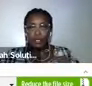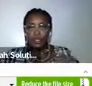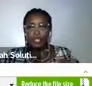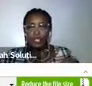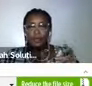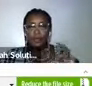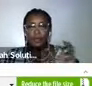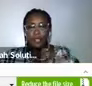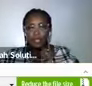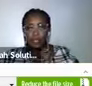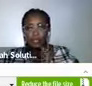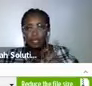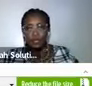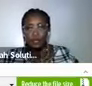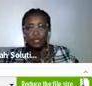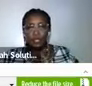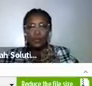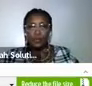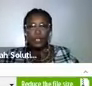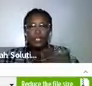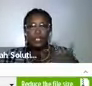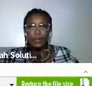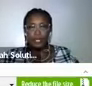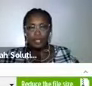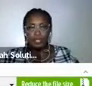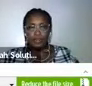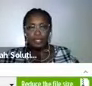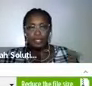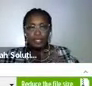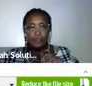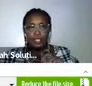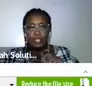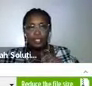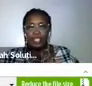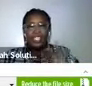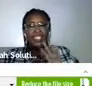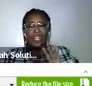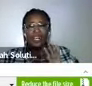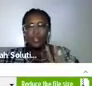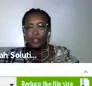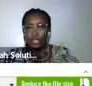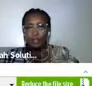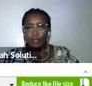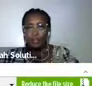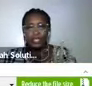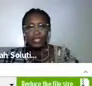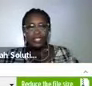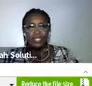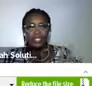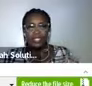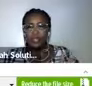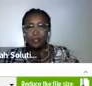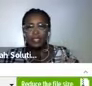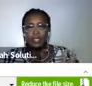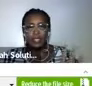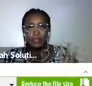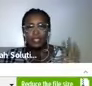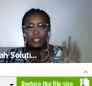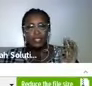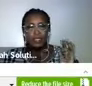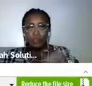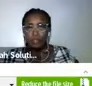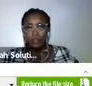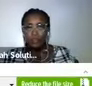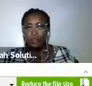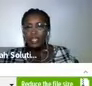all, once you're done, there's a questionnaire that you do, and then you get a certificate at the end of the day. There's a lot on this. There's sales and marketing